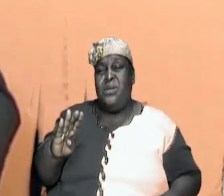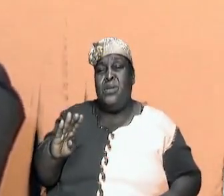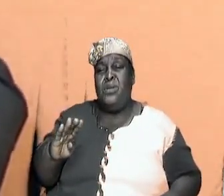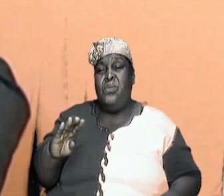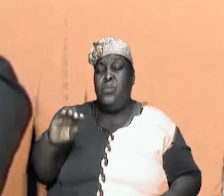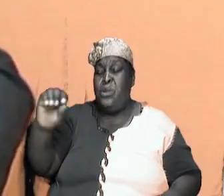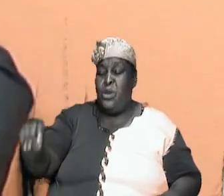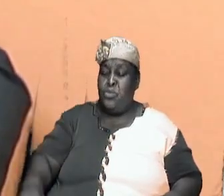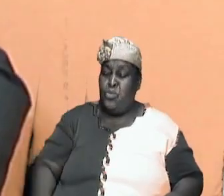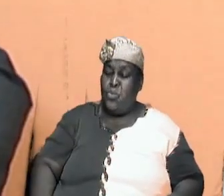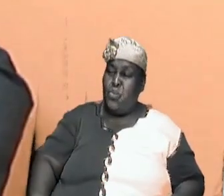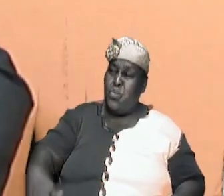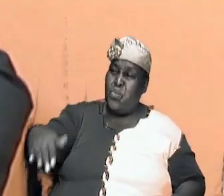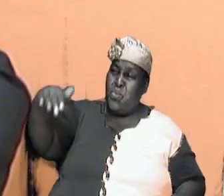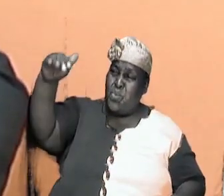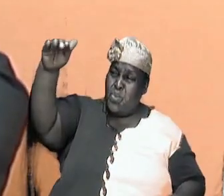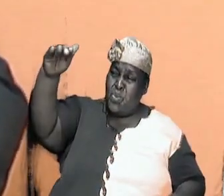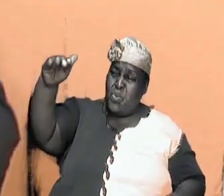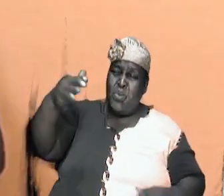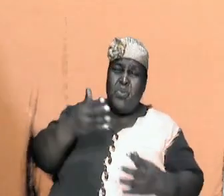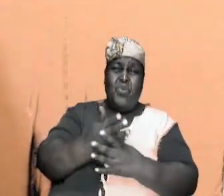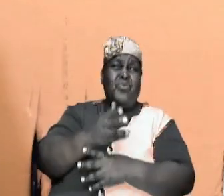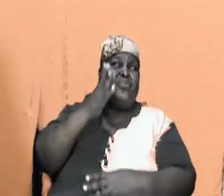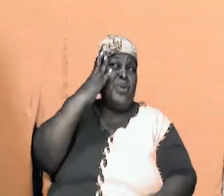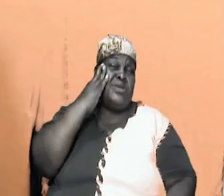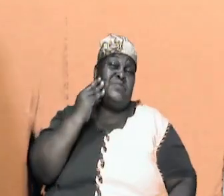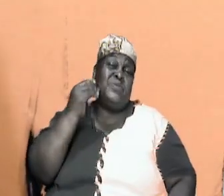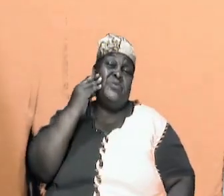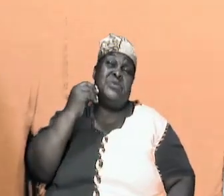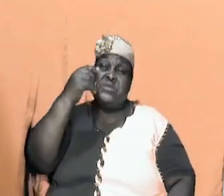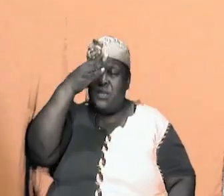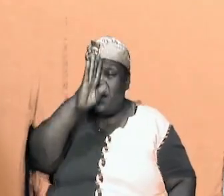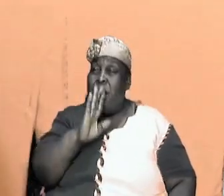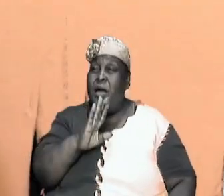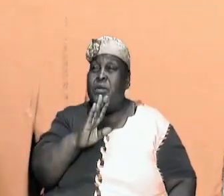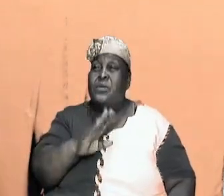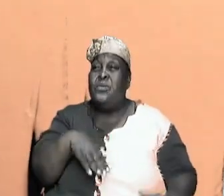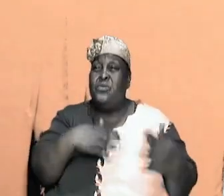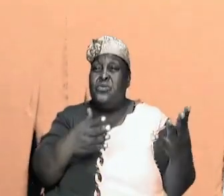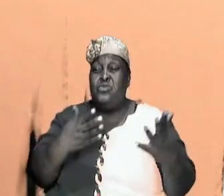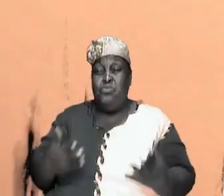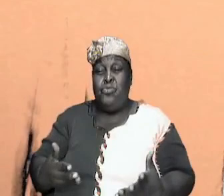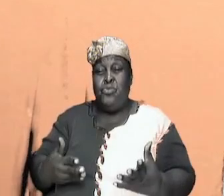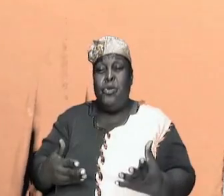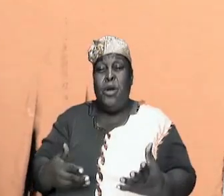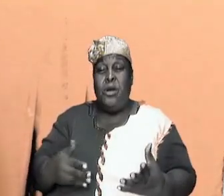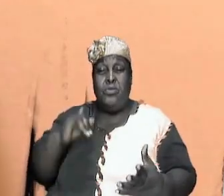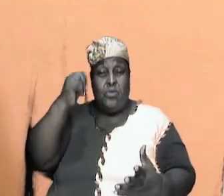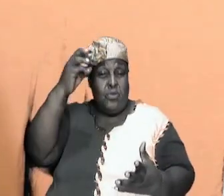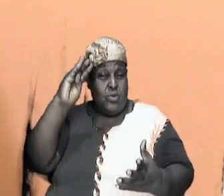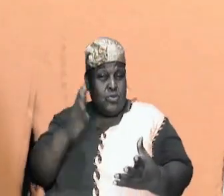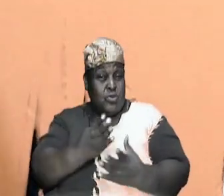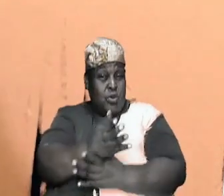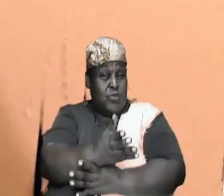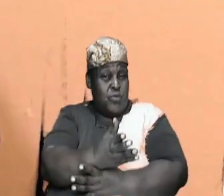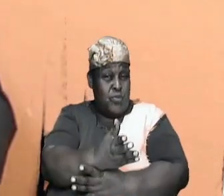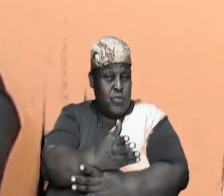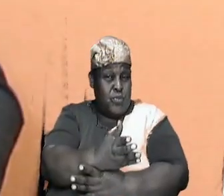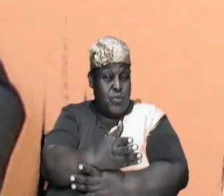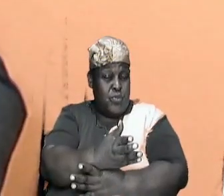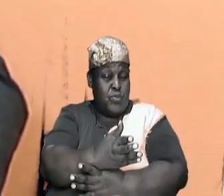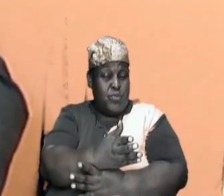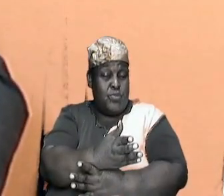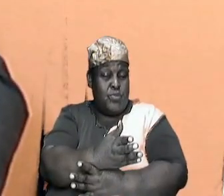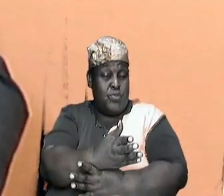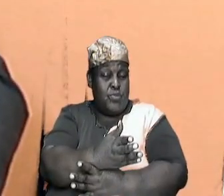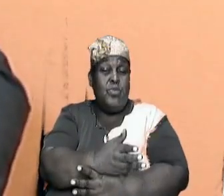tremendously through the experience that God would have brought him through, which culminates, which,